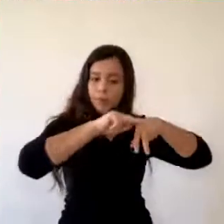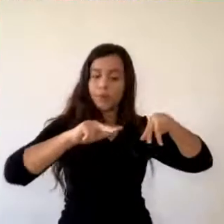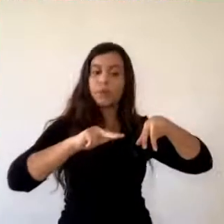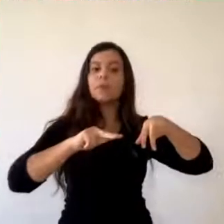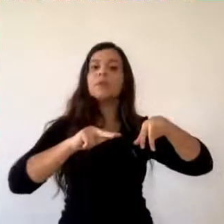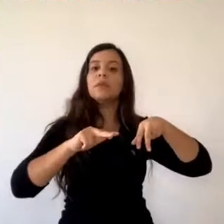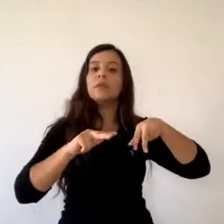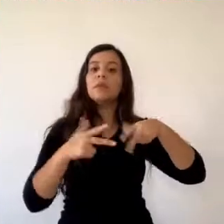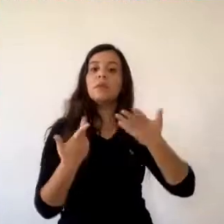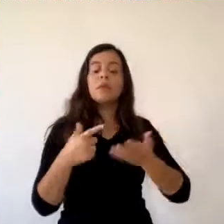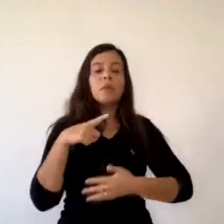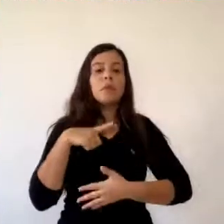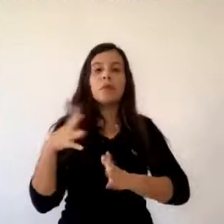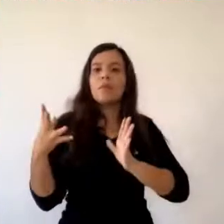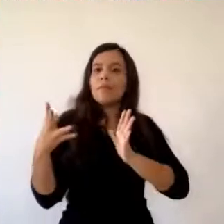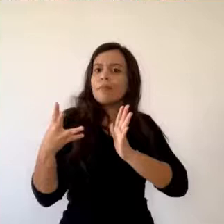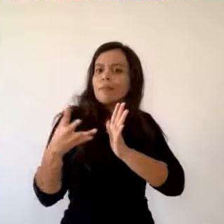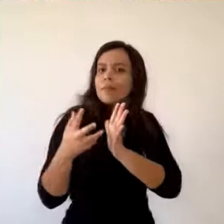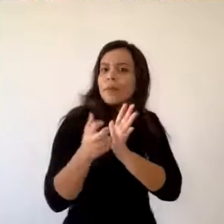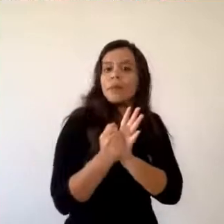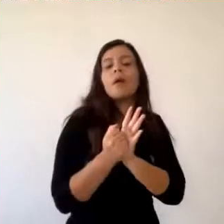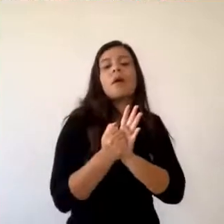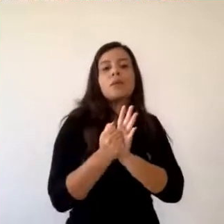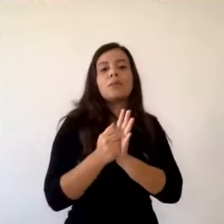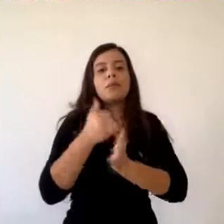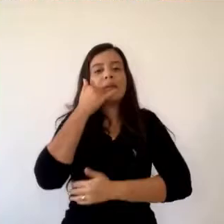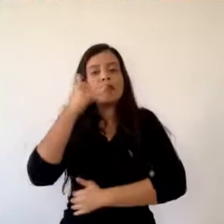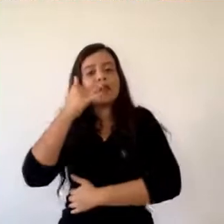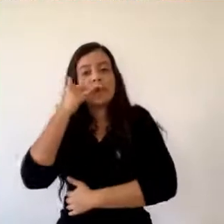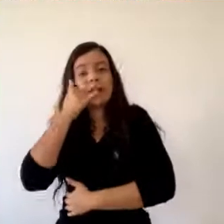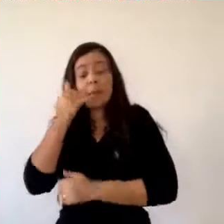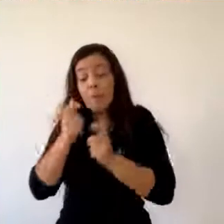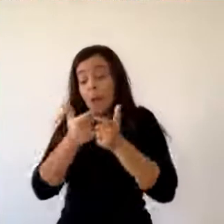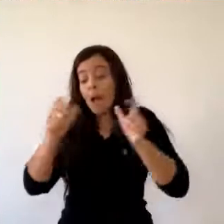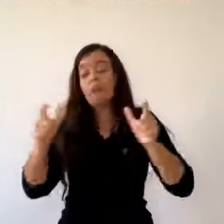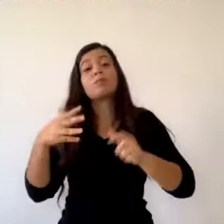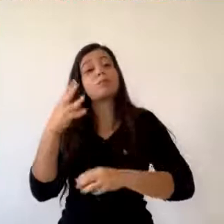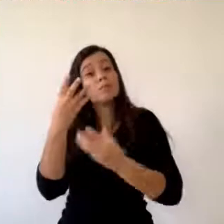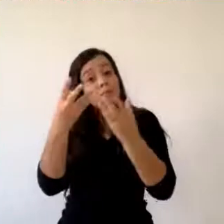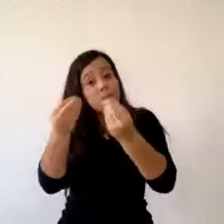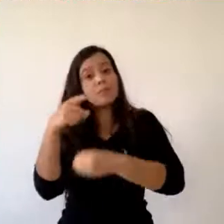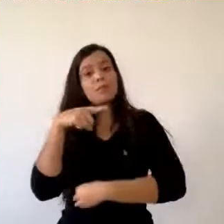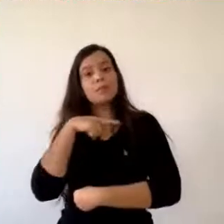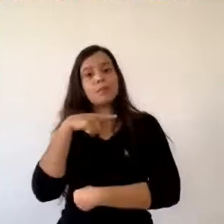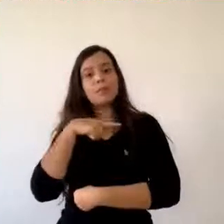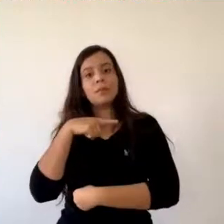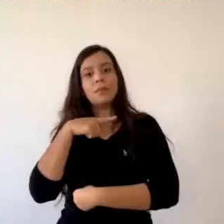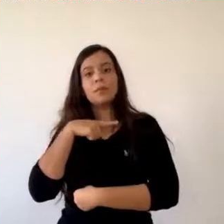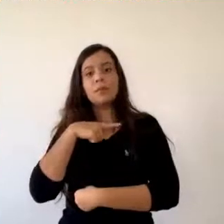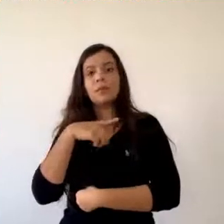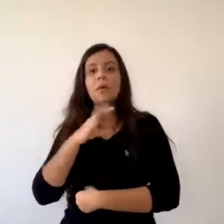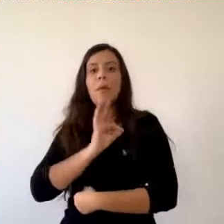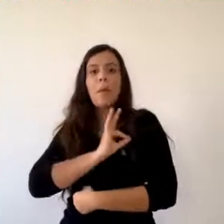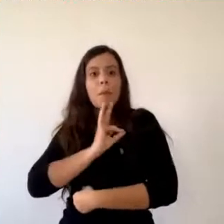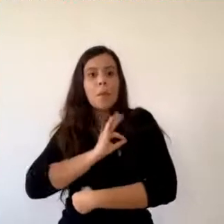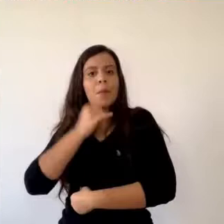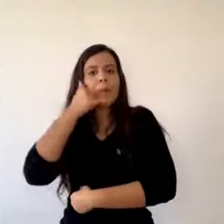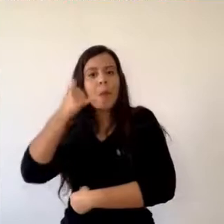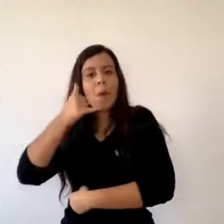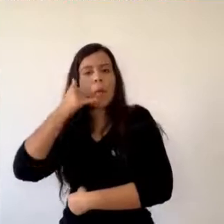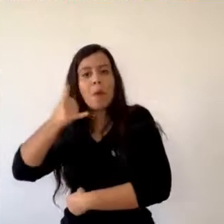are already using numbers, working with numbers that are under